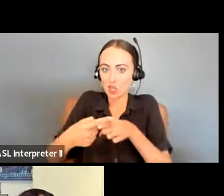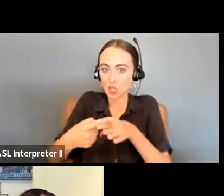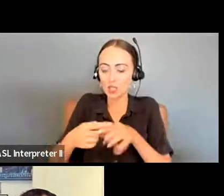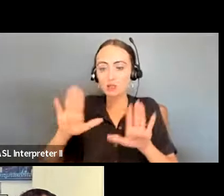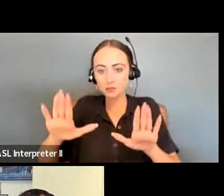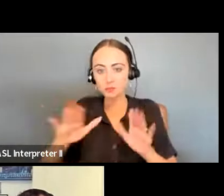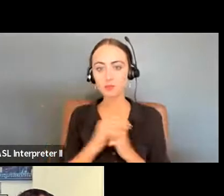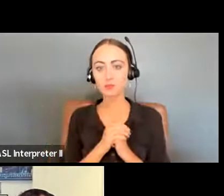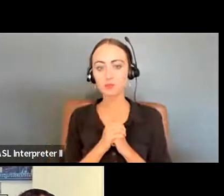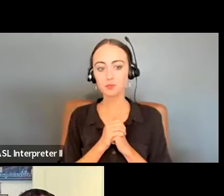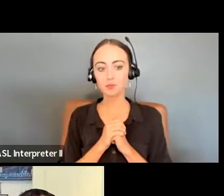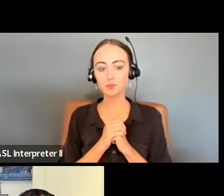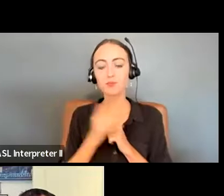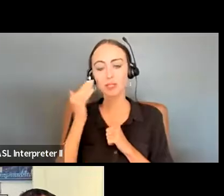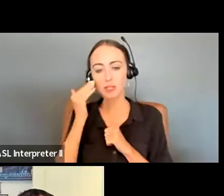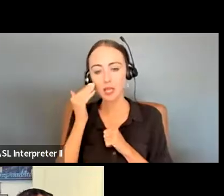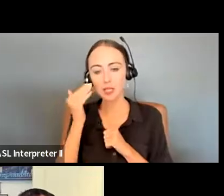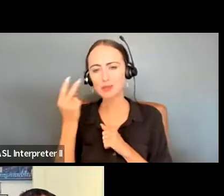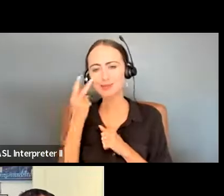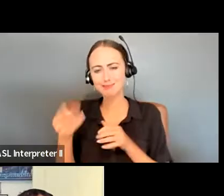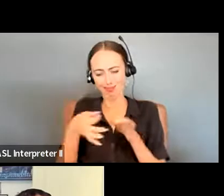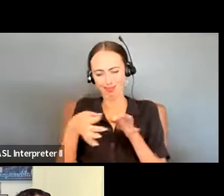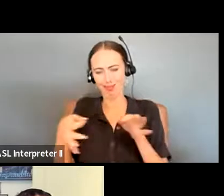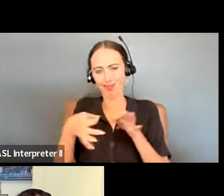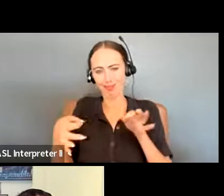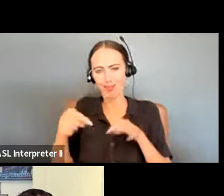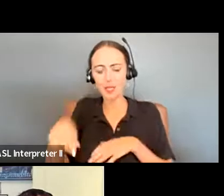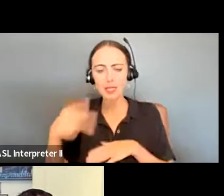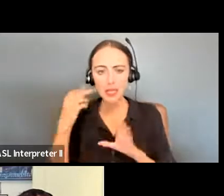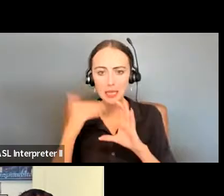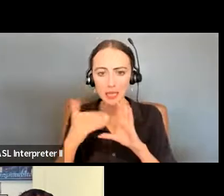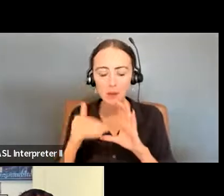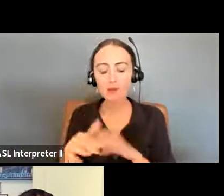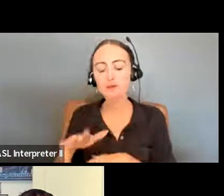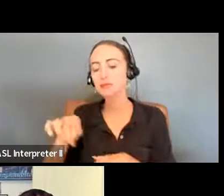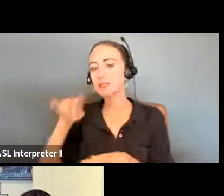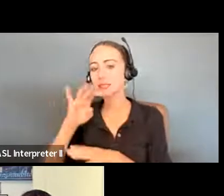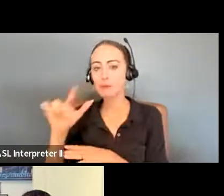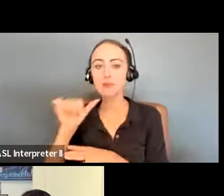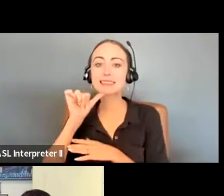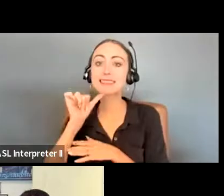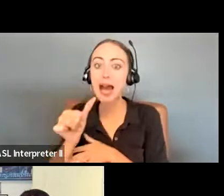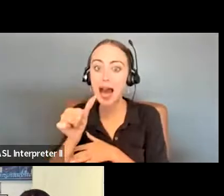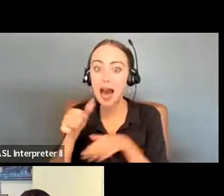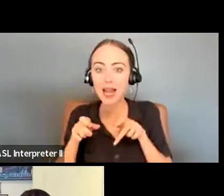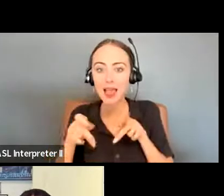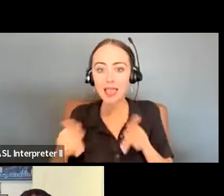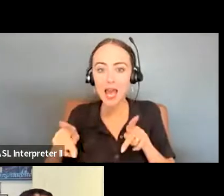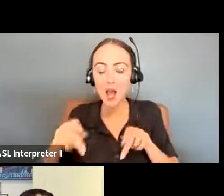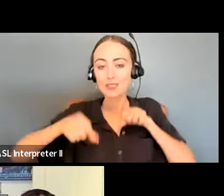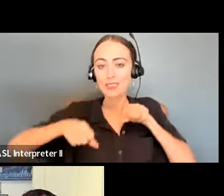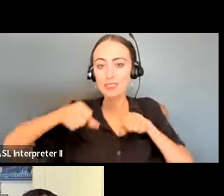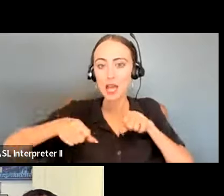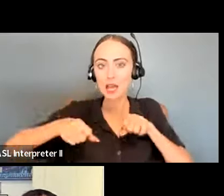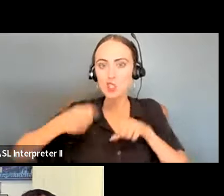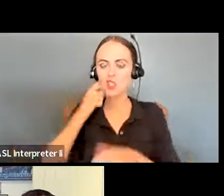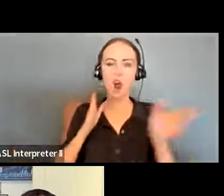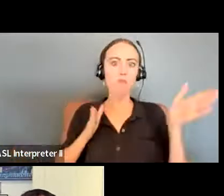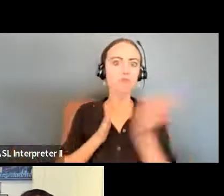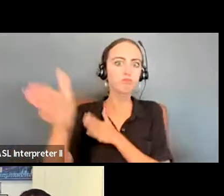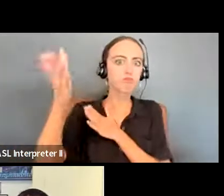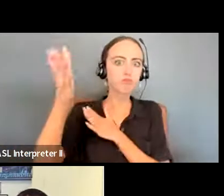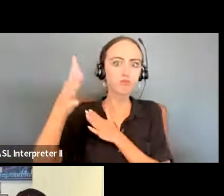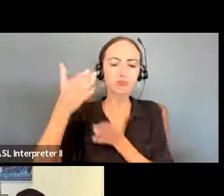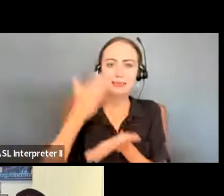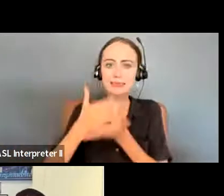the language that you'll see used in some emails, the bill does not allow cyclists to blow through stop signs